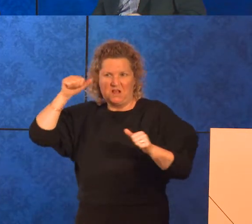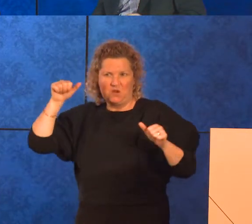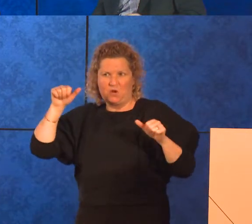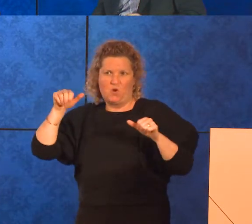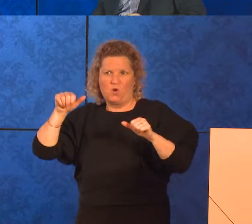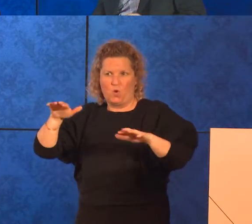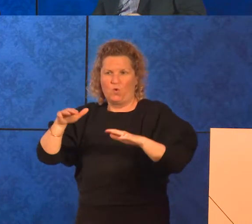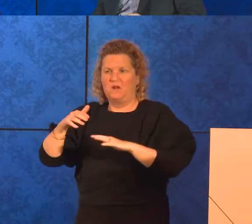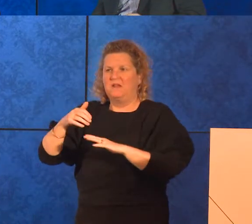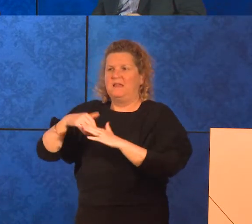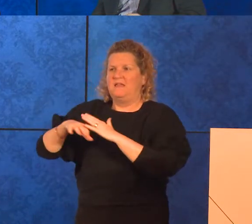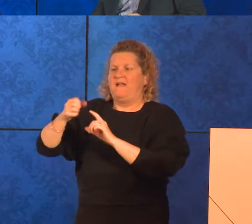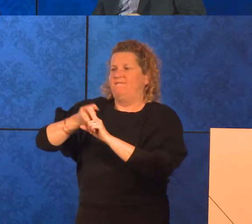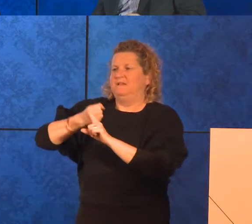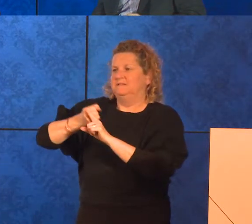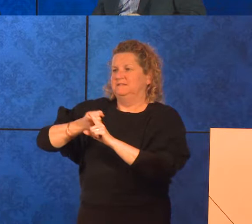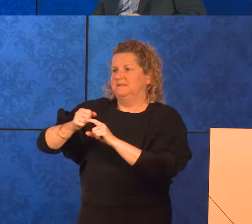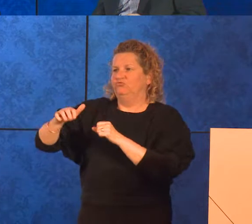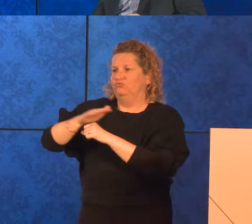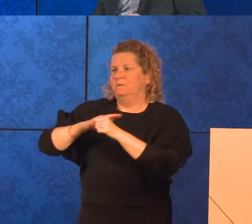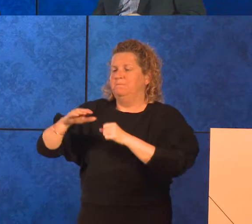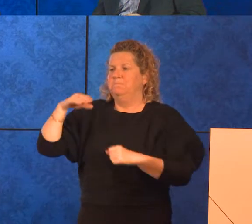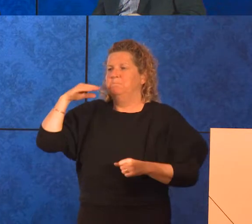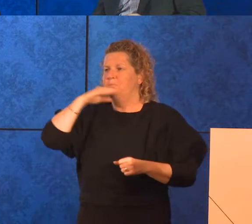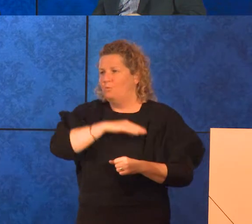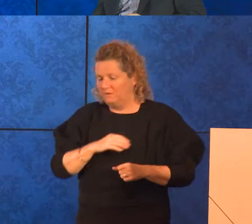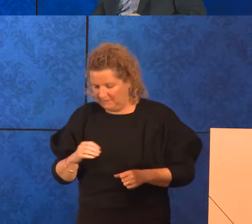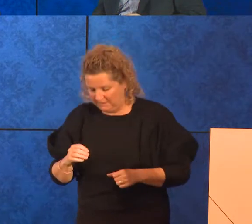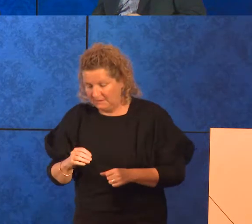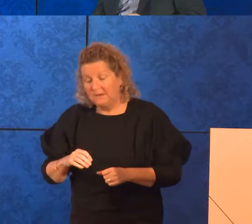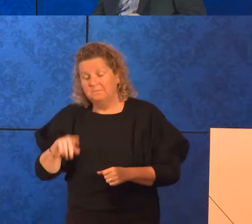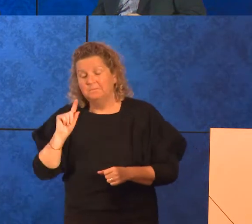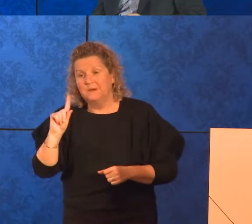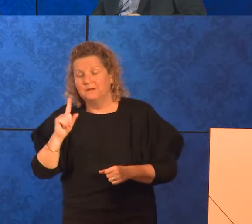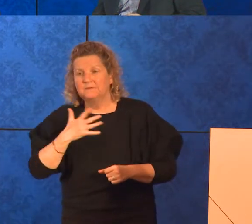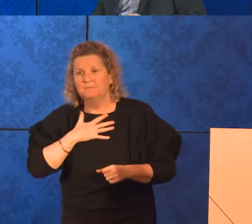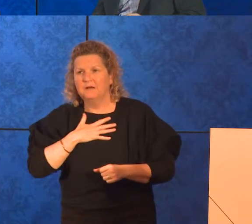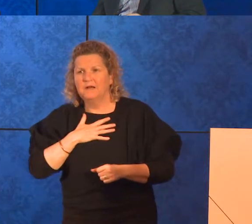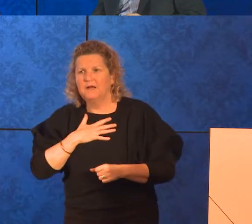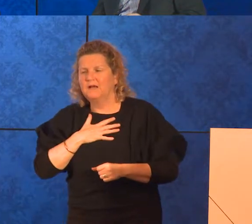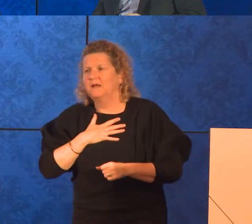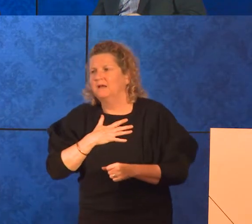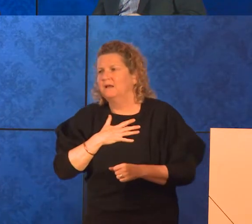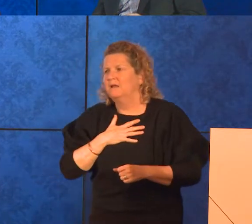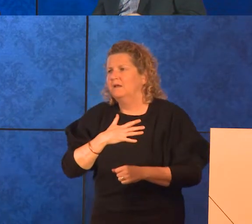sector in Melbourne, but my question, as an